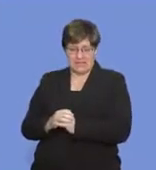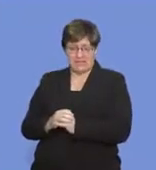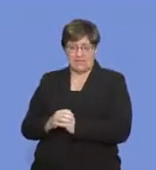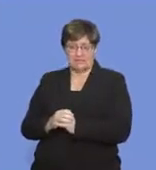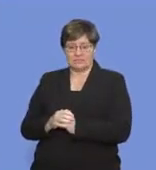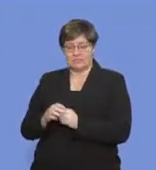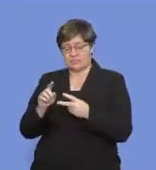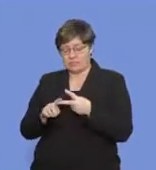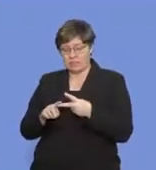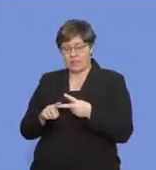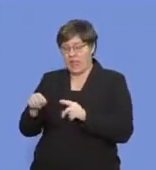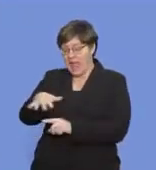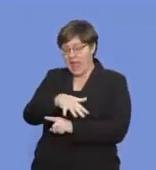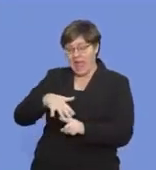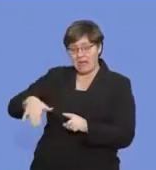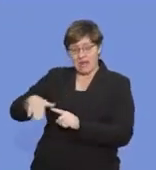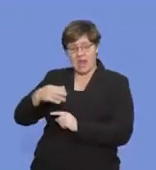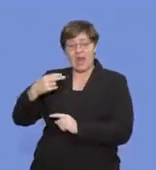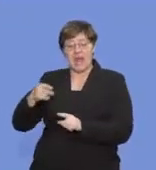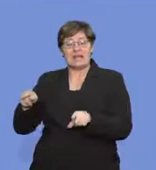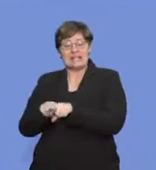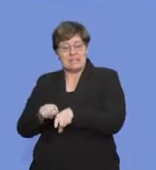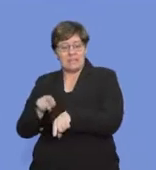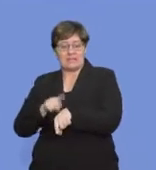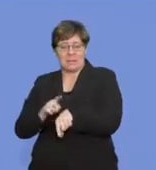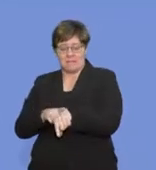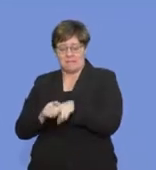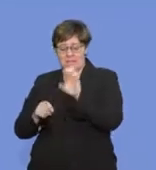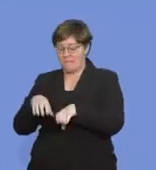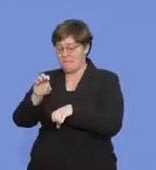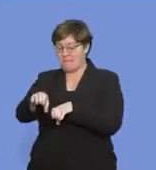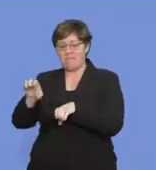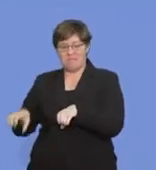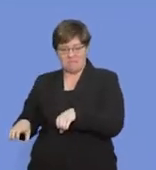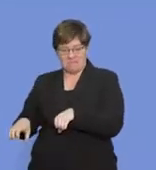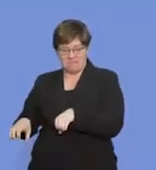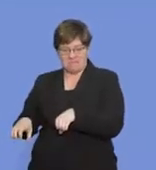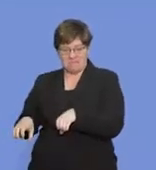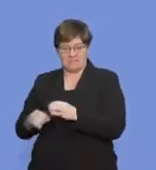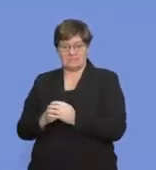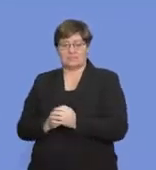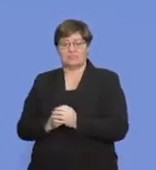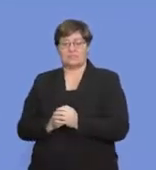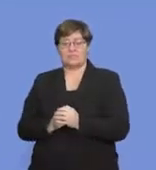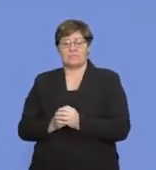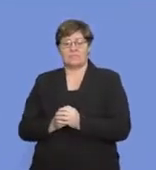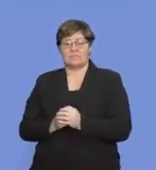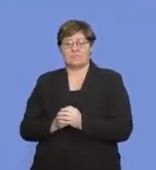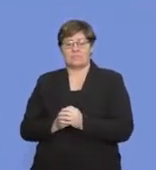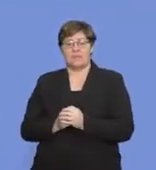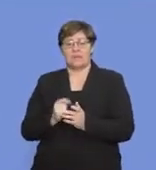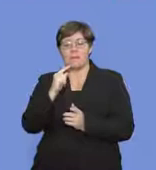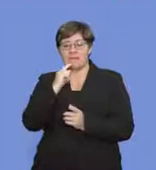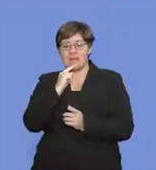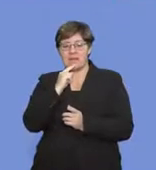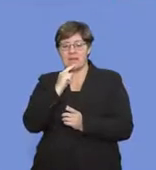same habitat at the same time. Okay, so we don't say anything about them